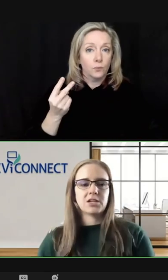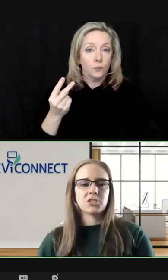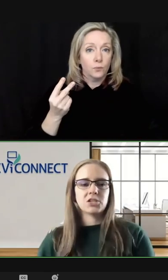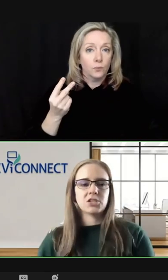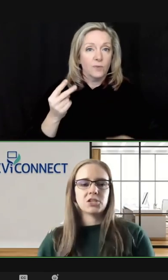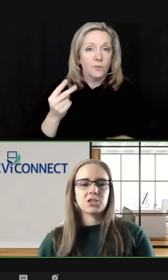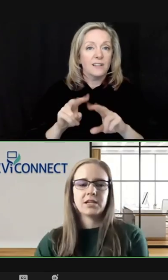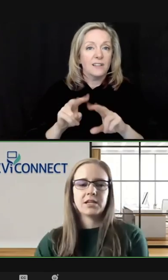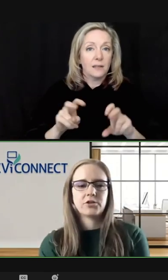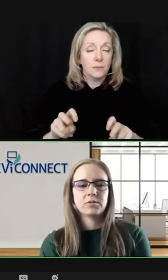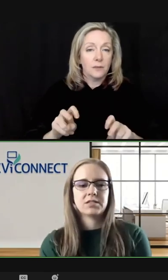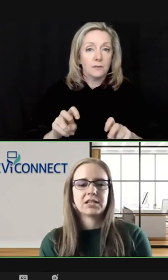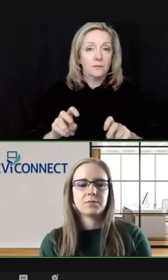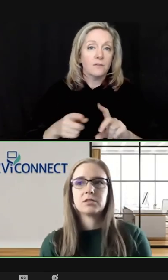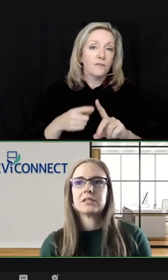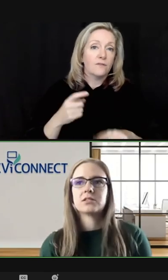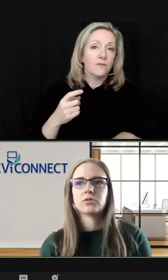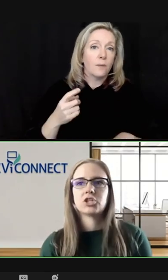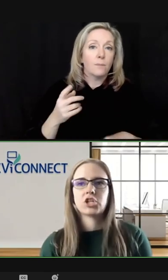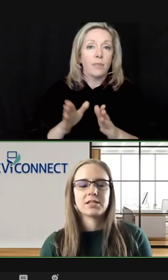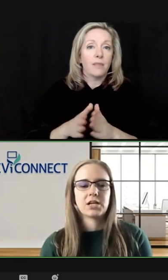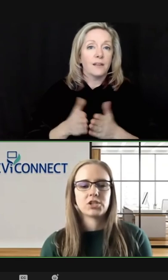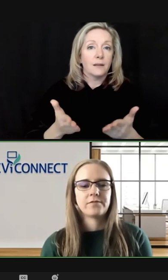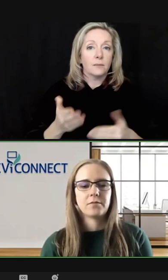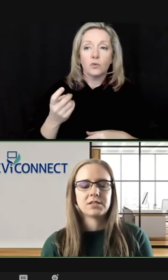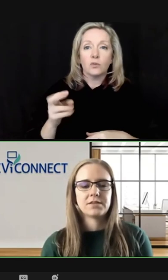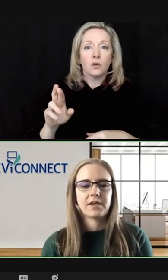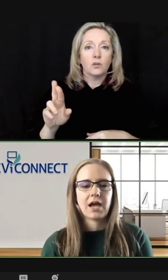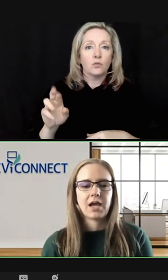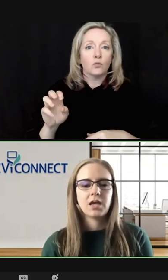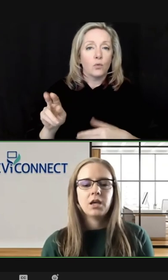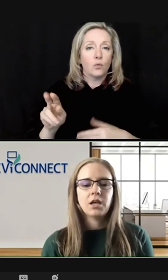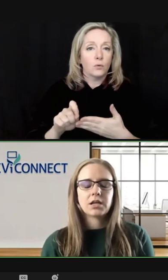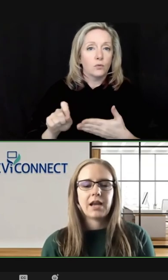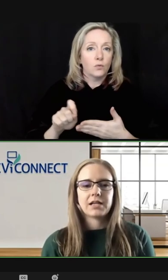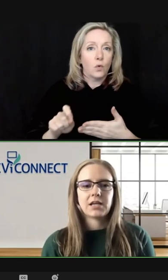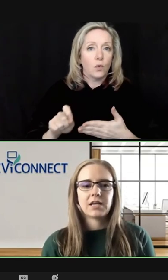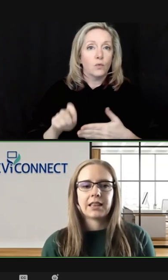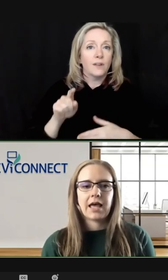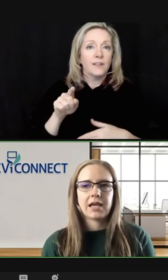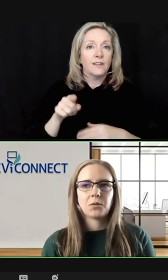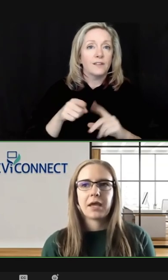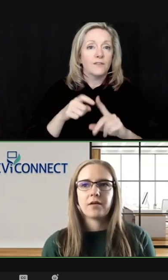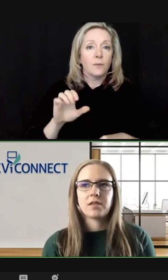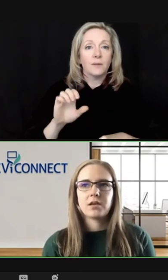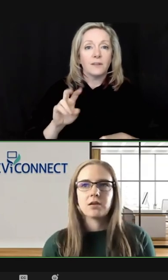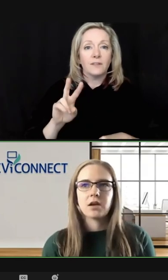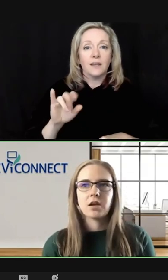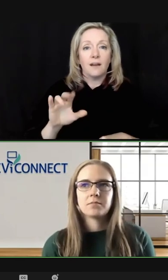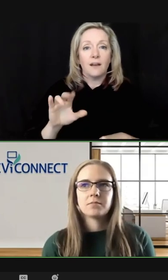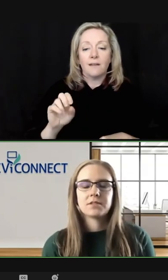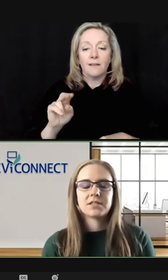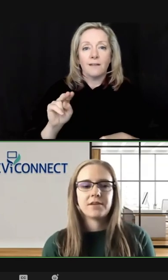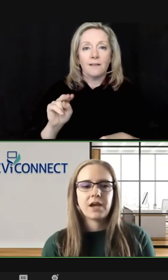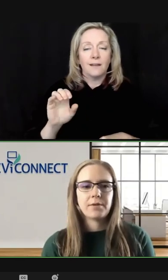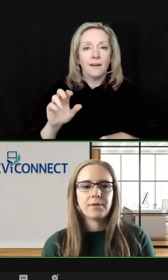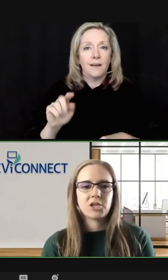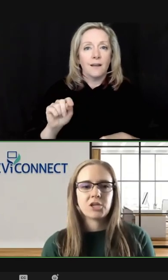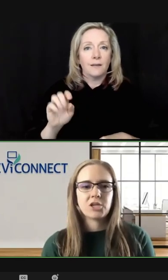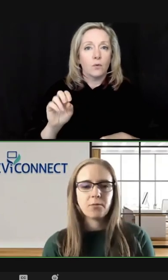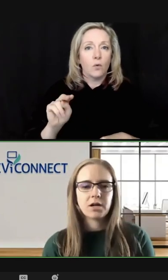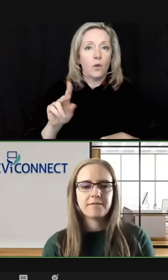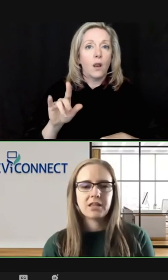assessment page that you can find in Dr. Roman's textbooks. This screenshot is actually from Cvi Connect online. We have the